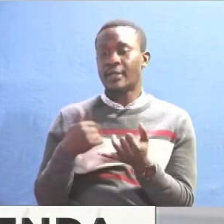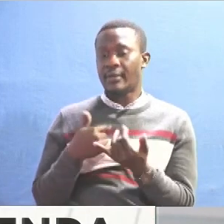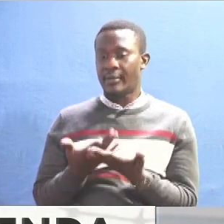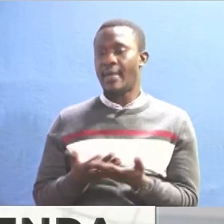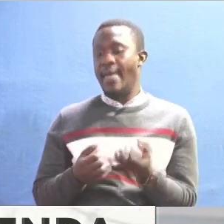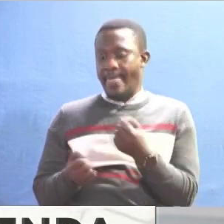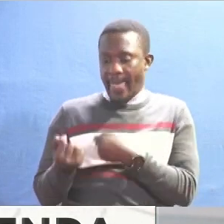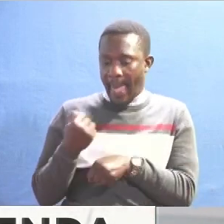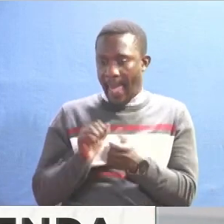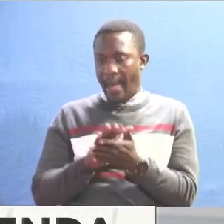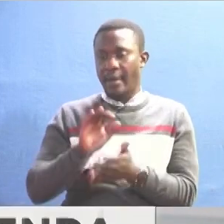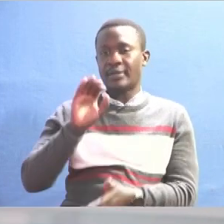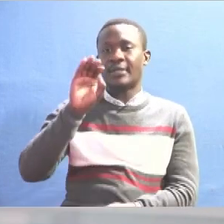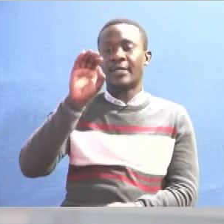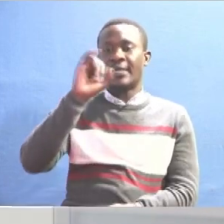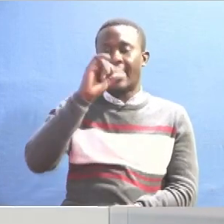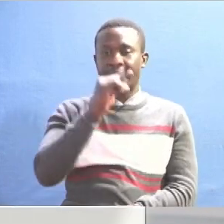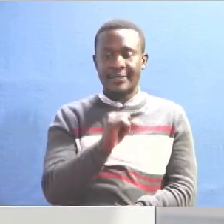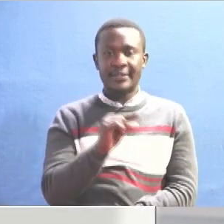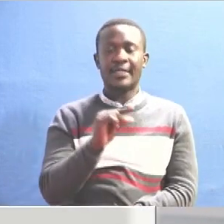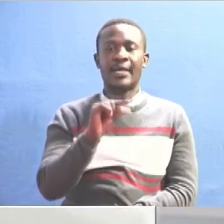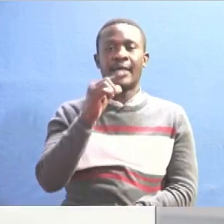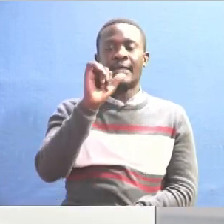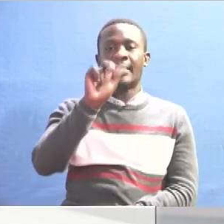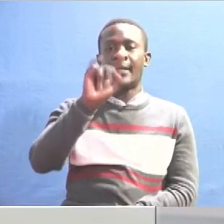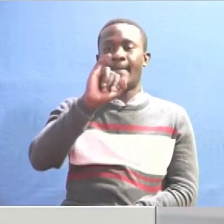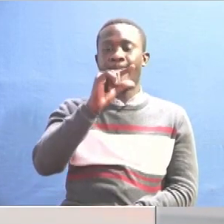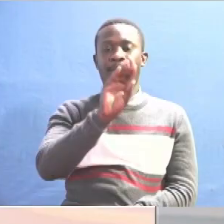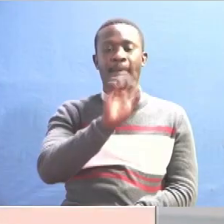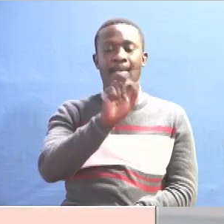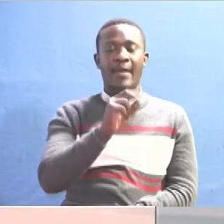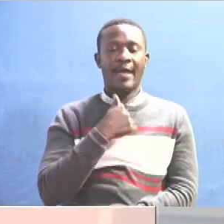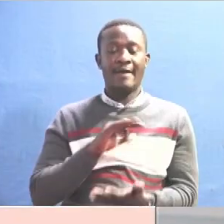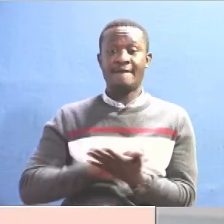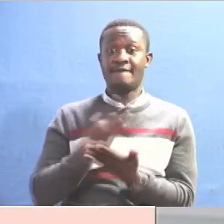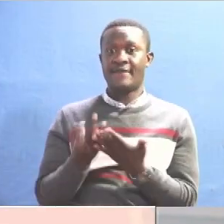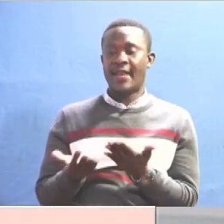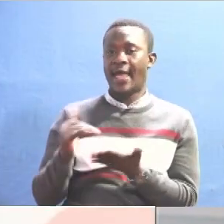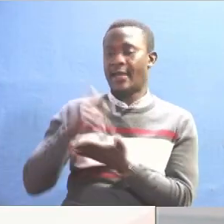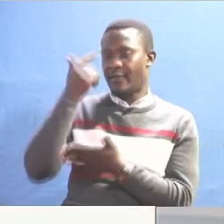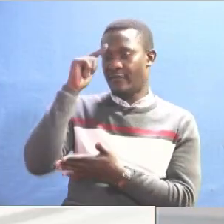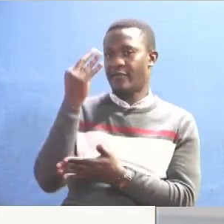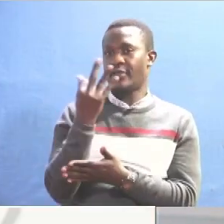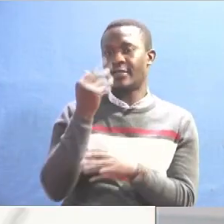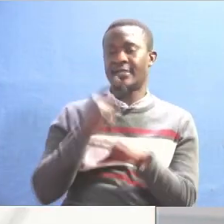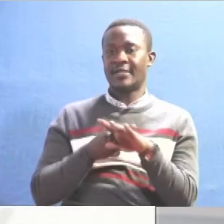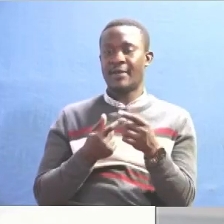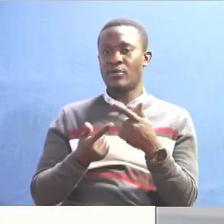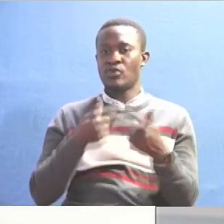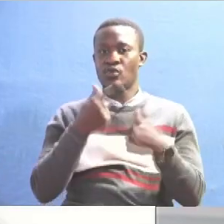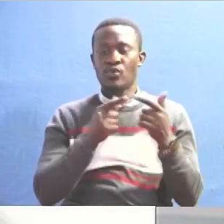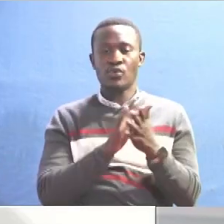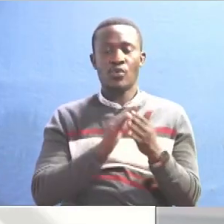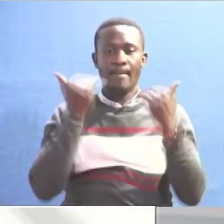Now, the acting inspector general of police, Gilbert Masengeli, has failed yet again for the third time to appear before the